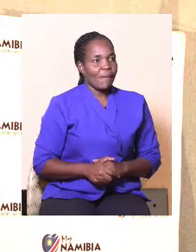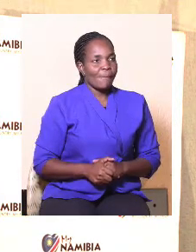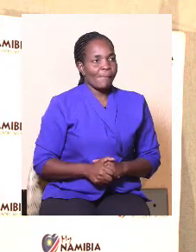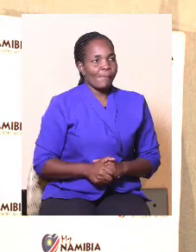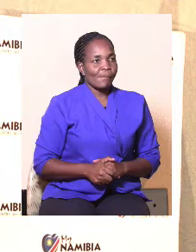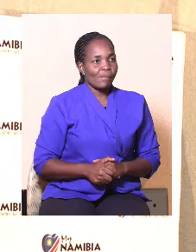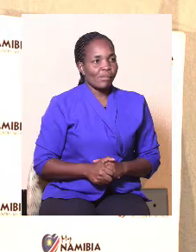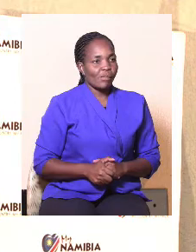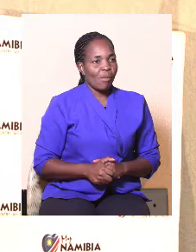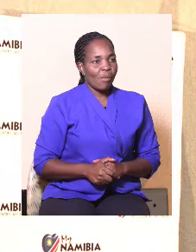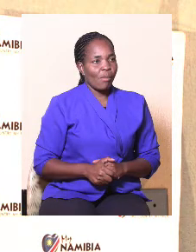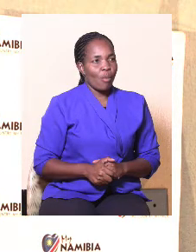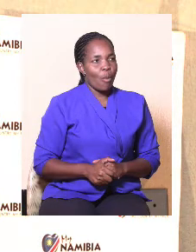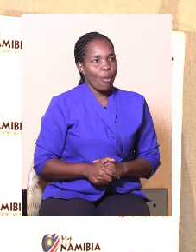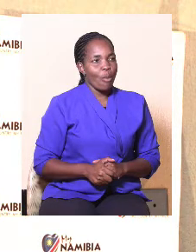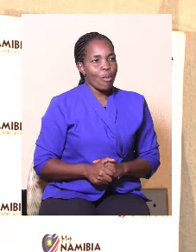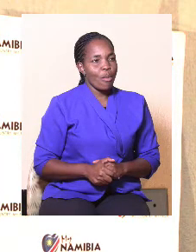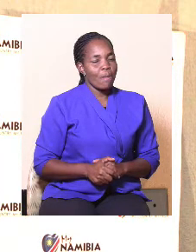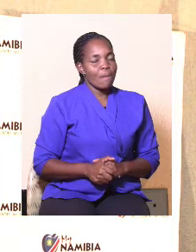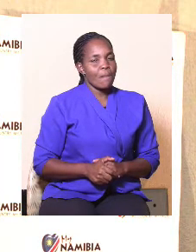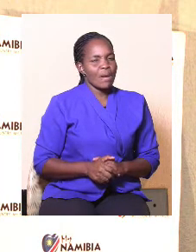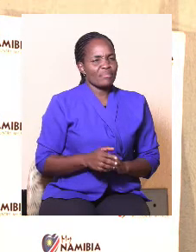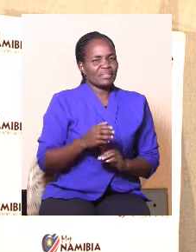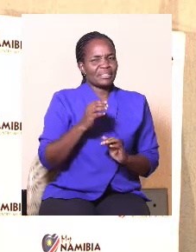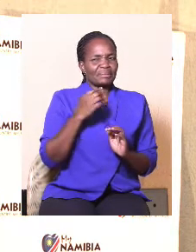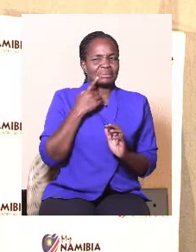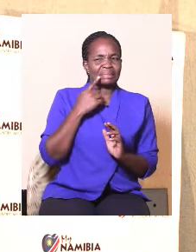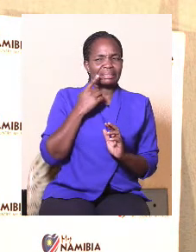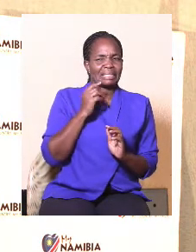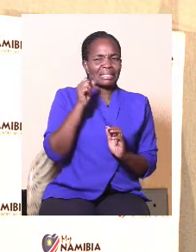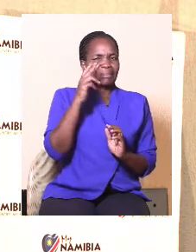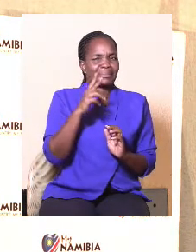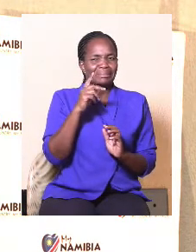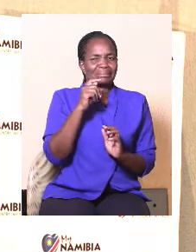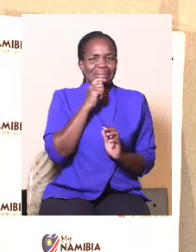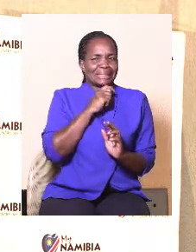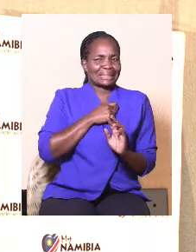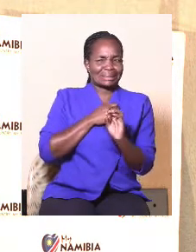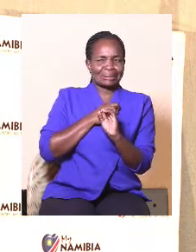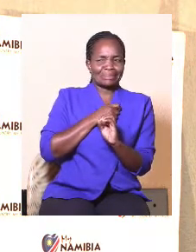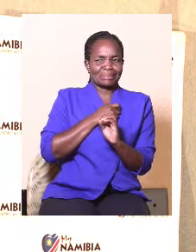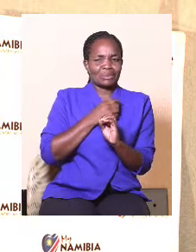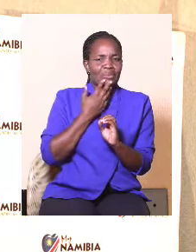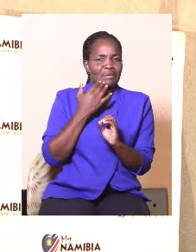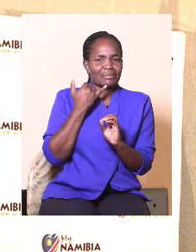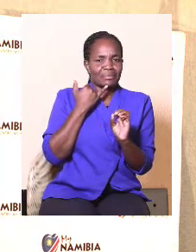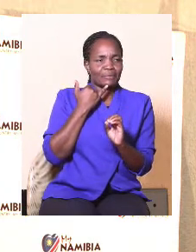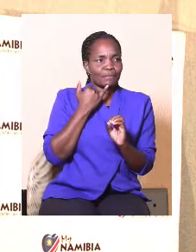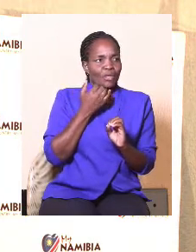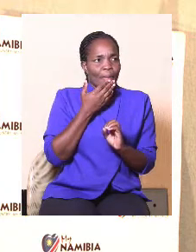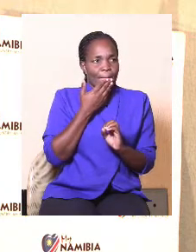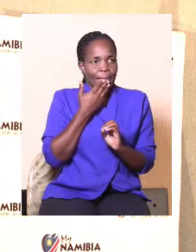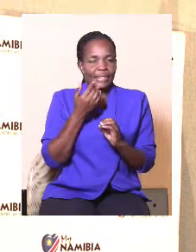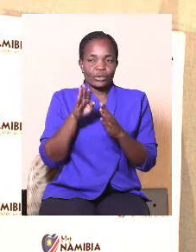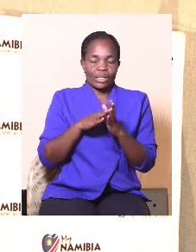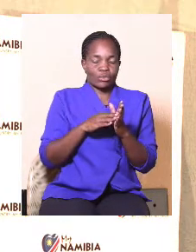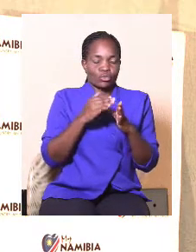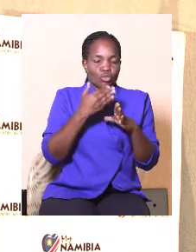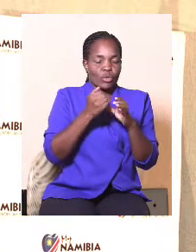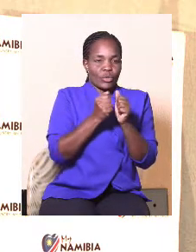don't know anybody trustworthy who has got a cell phone, we want to encourage them to work with the regional councillors, the traditional